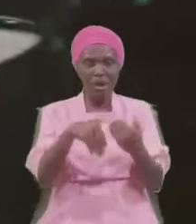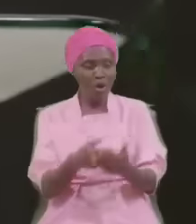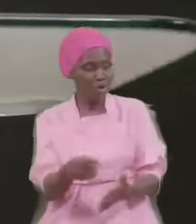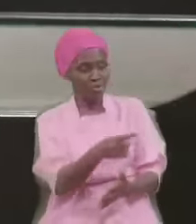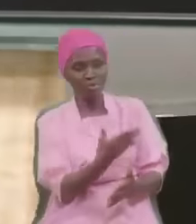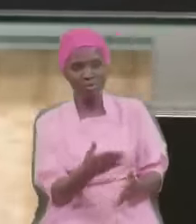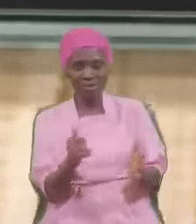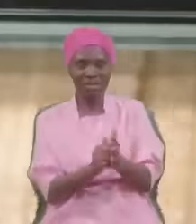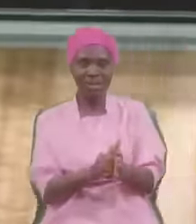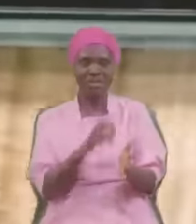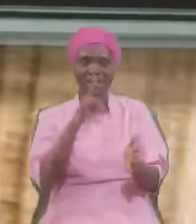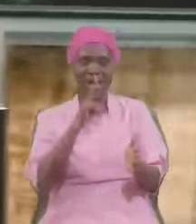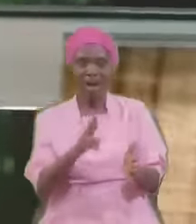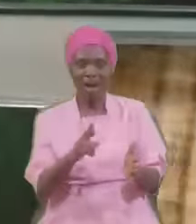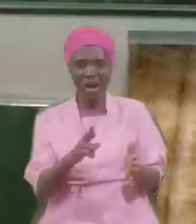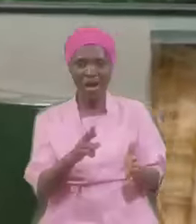are having